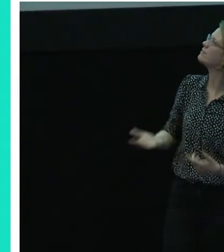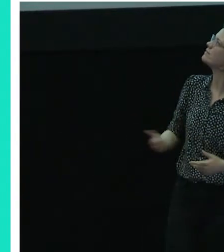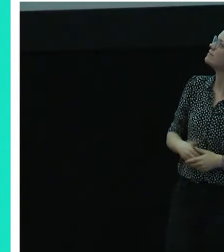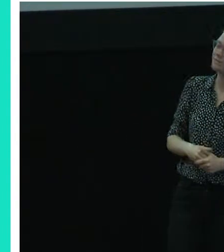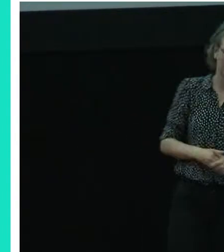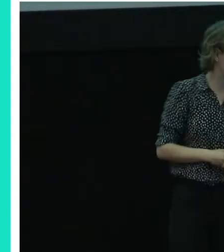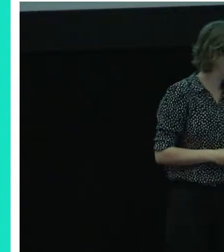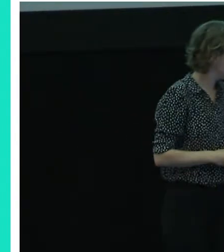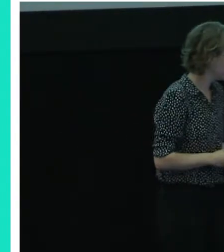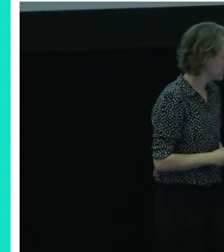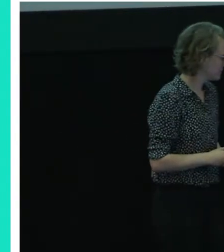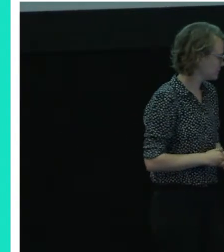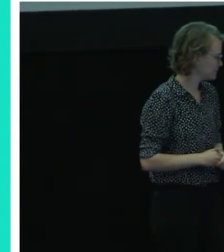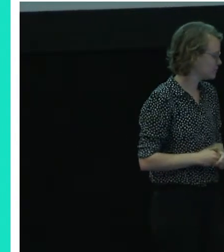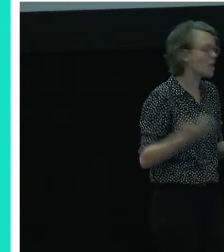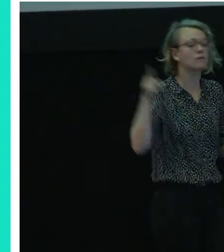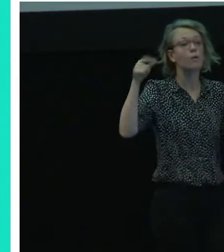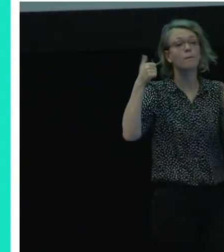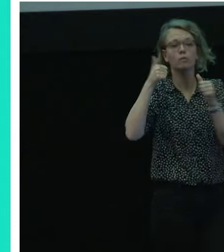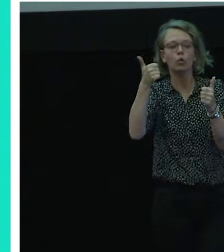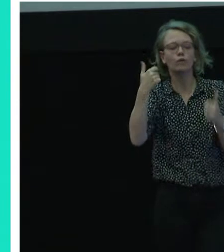thing again.